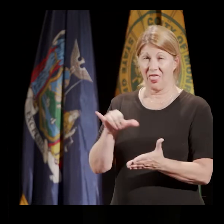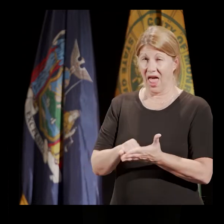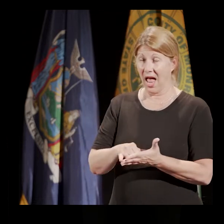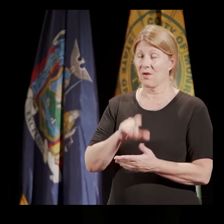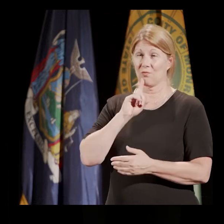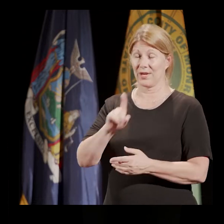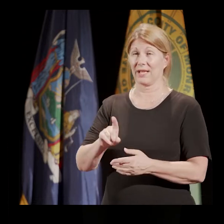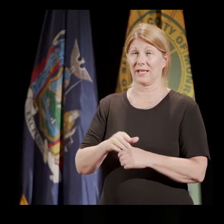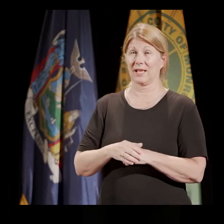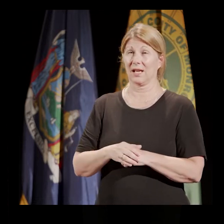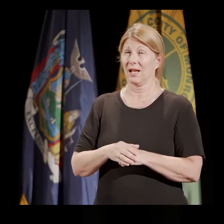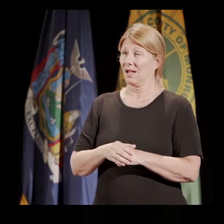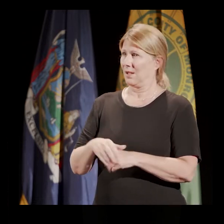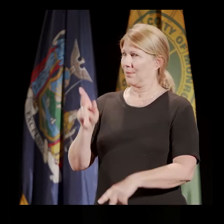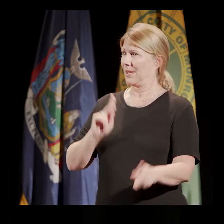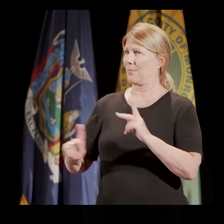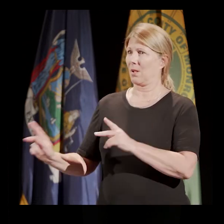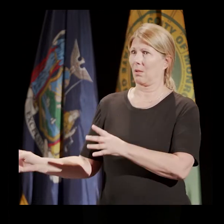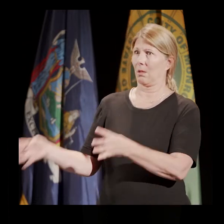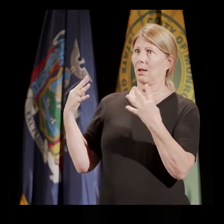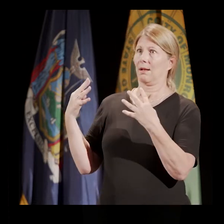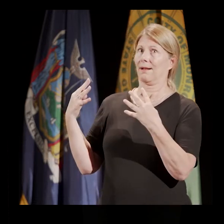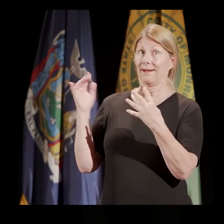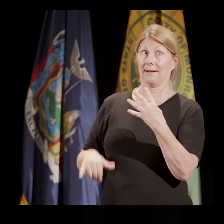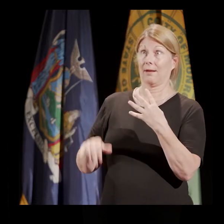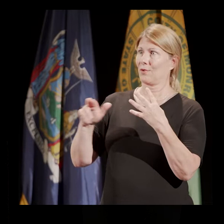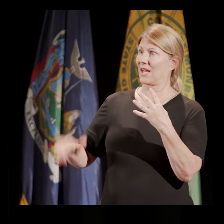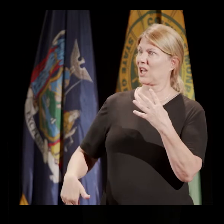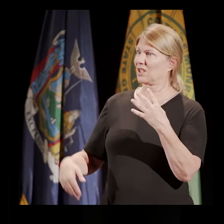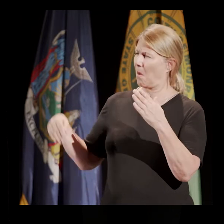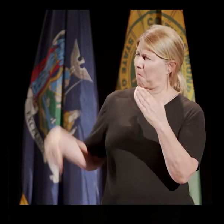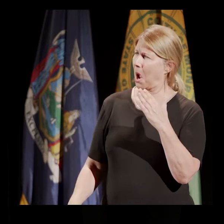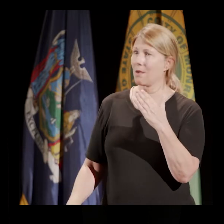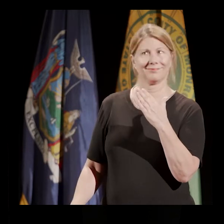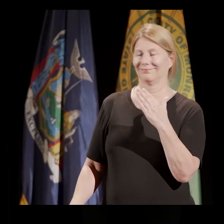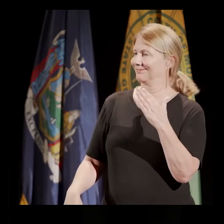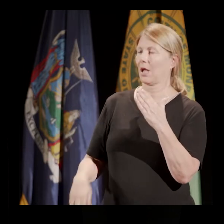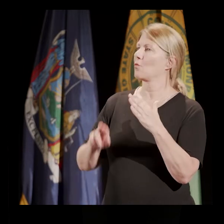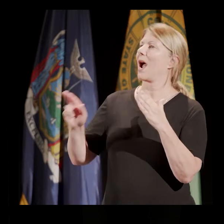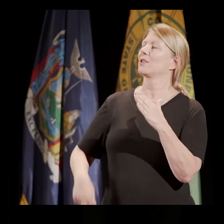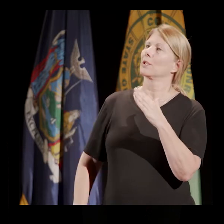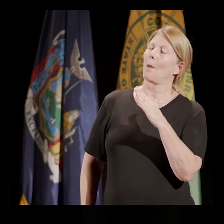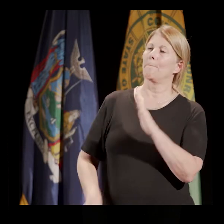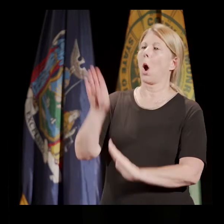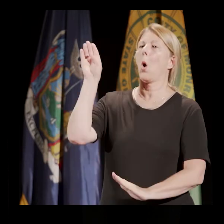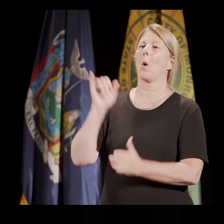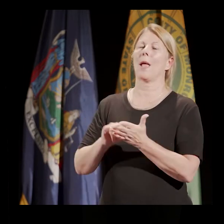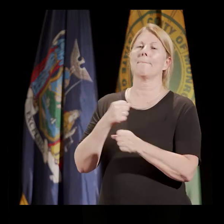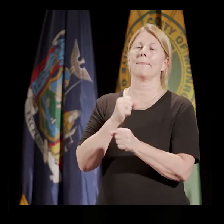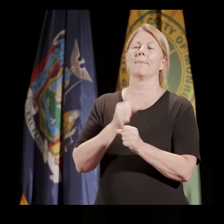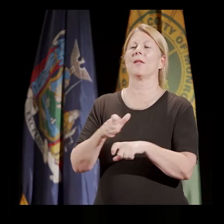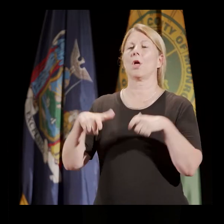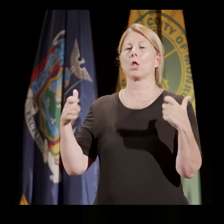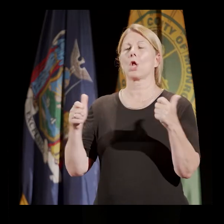message that Rochester is on the rise, contributing to the largest attendance numbers in the history